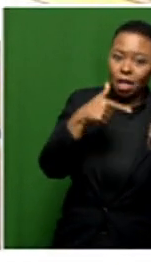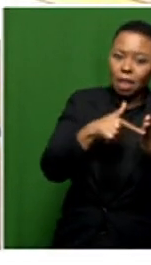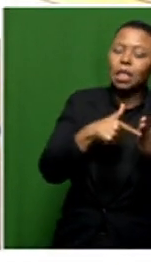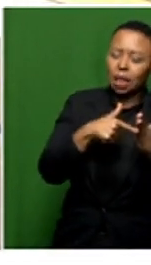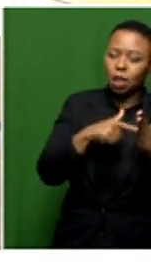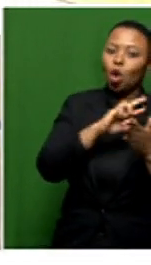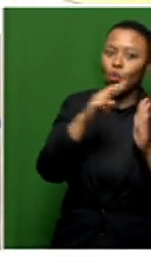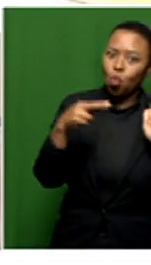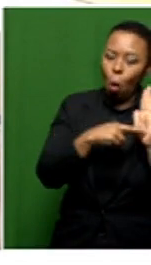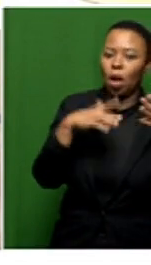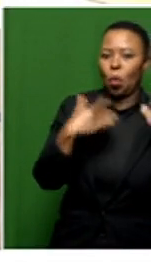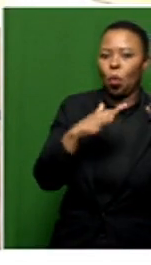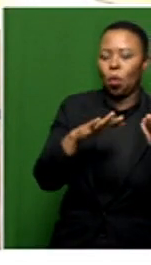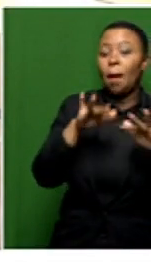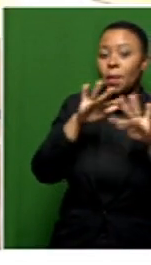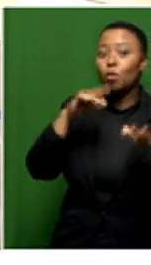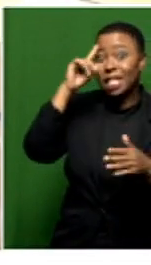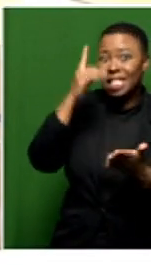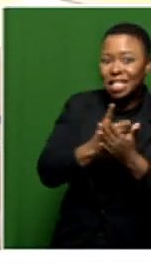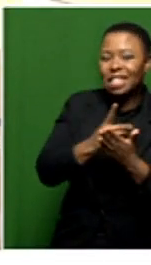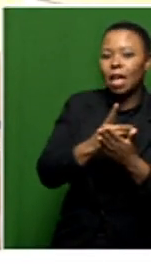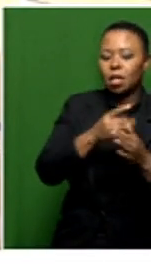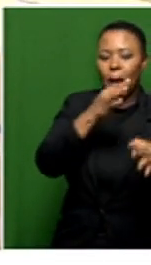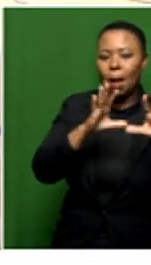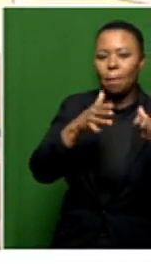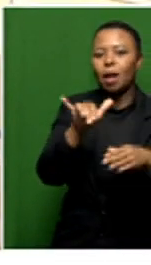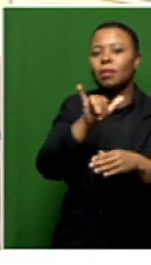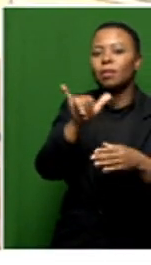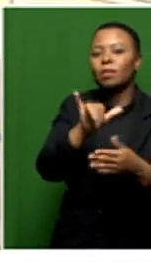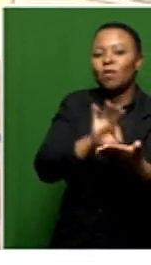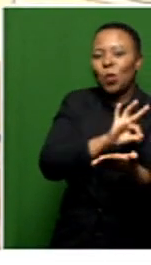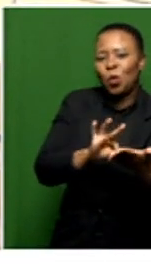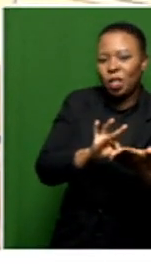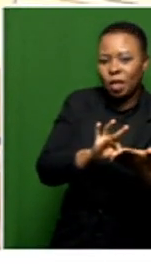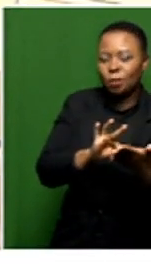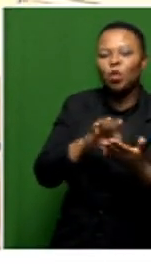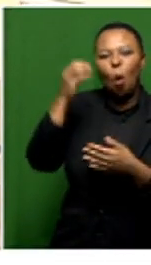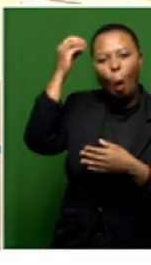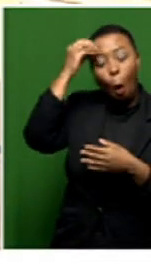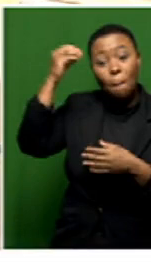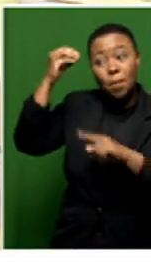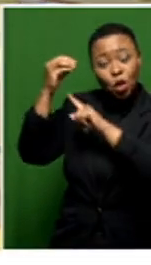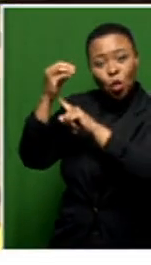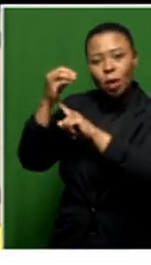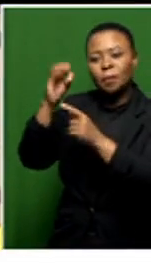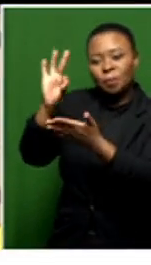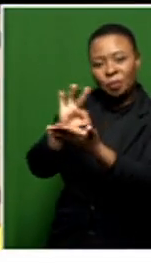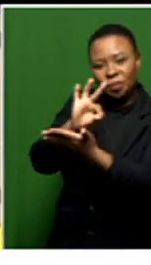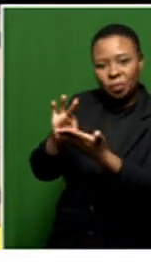in terms of people deciding which party to vote for. So the opinion polls are based